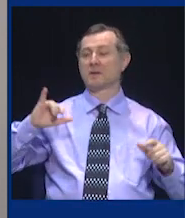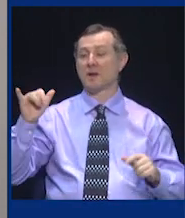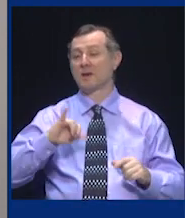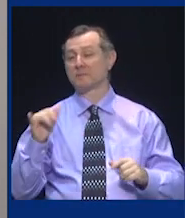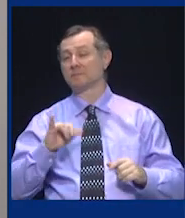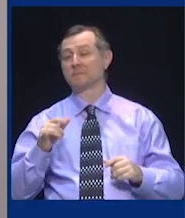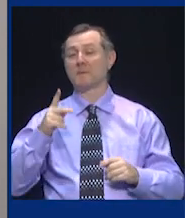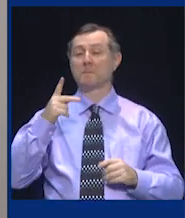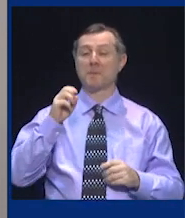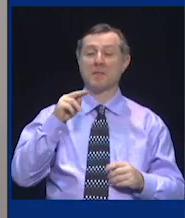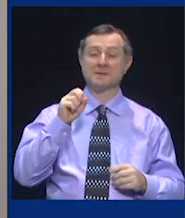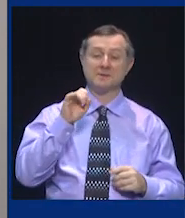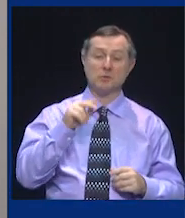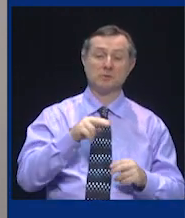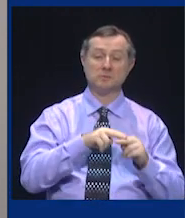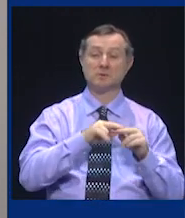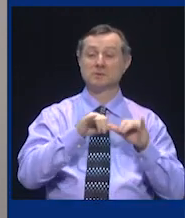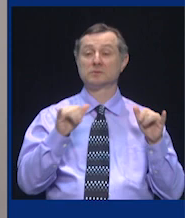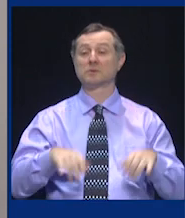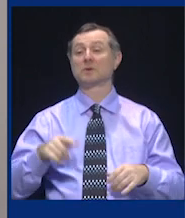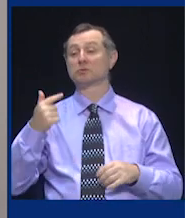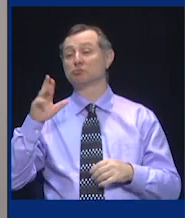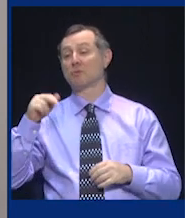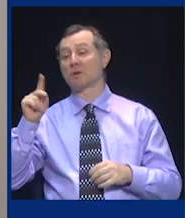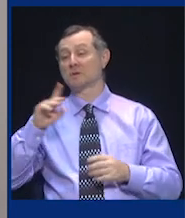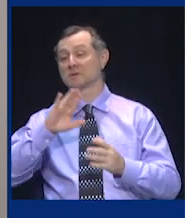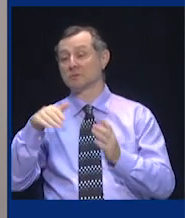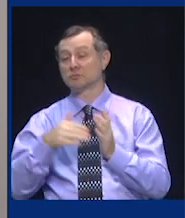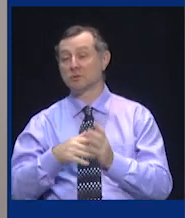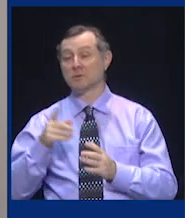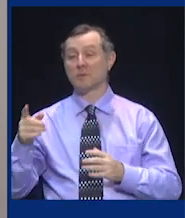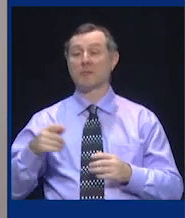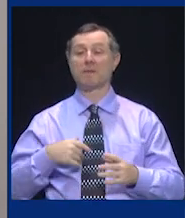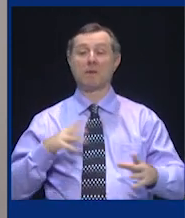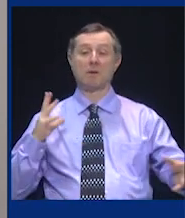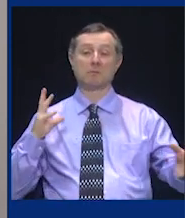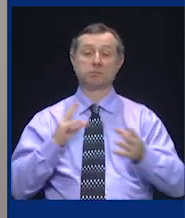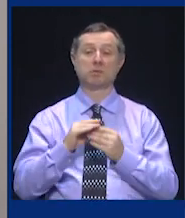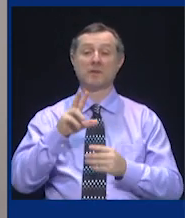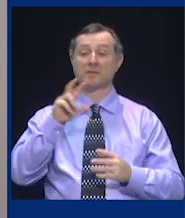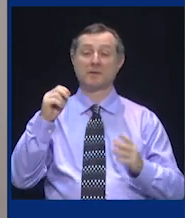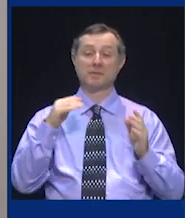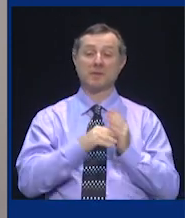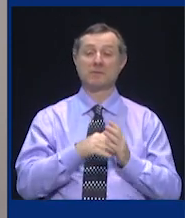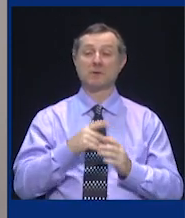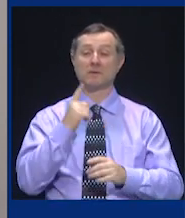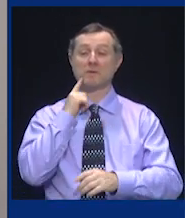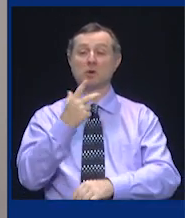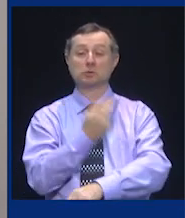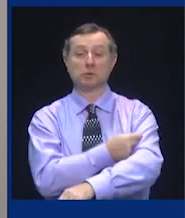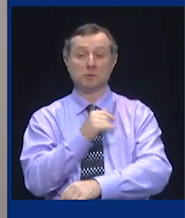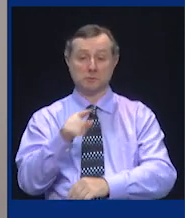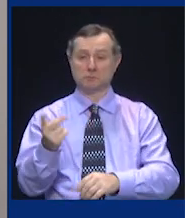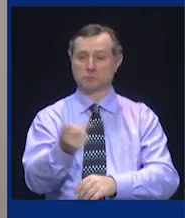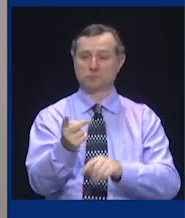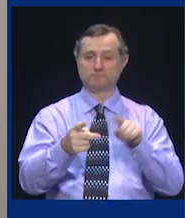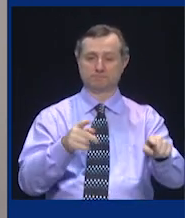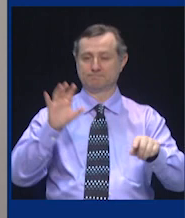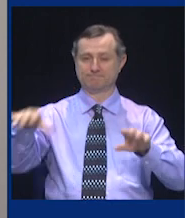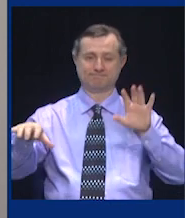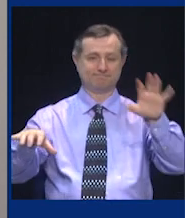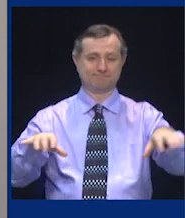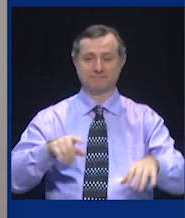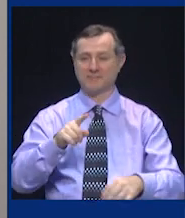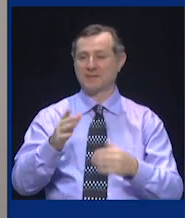Grand Central. To date, that has helped more than 30,000 people get their shots, just those 2 locations. It's quick, it's